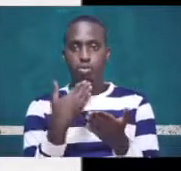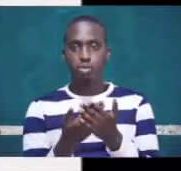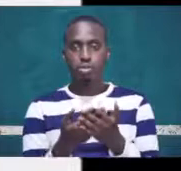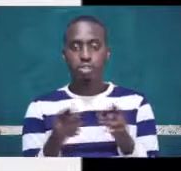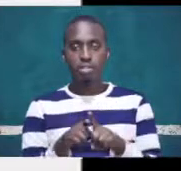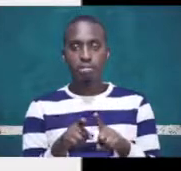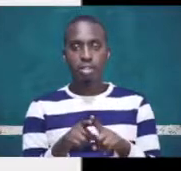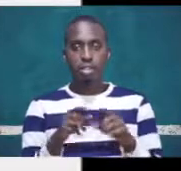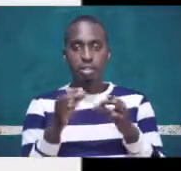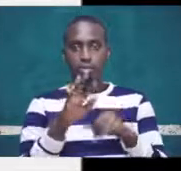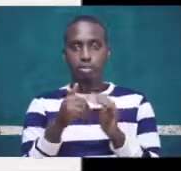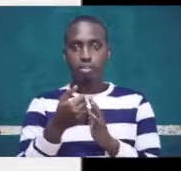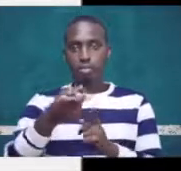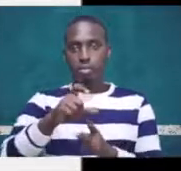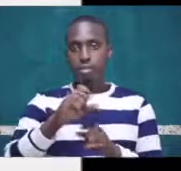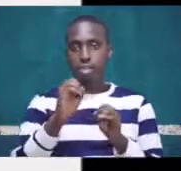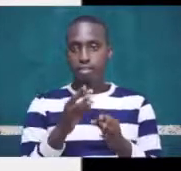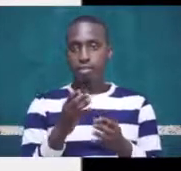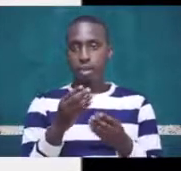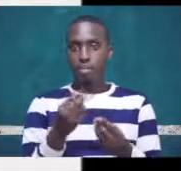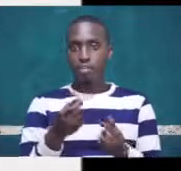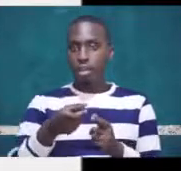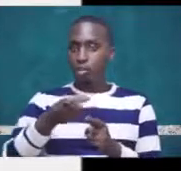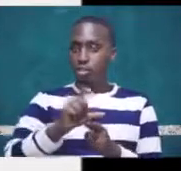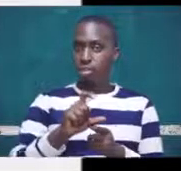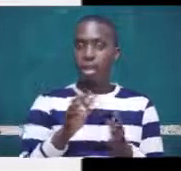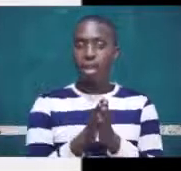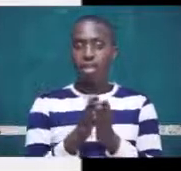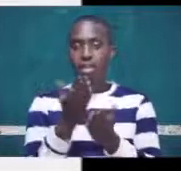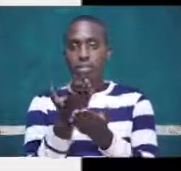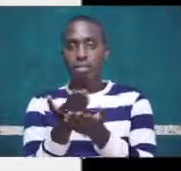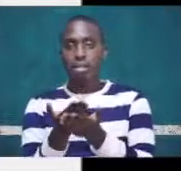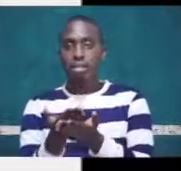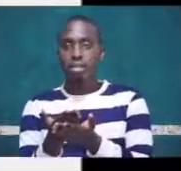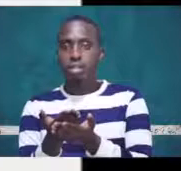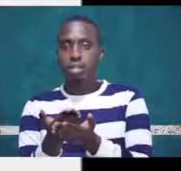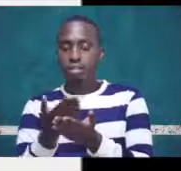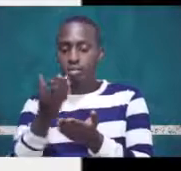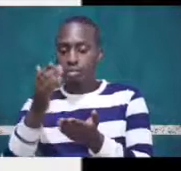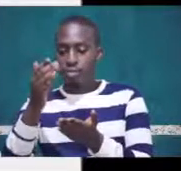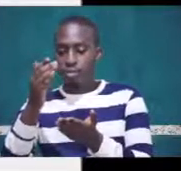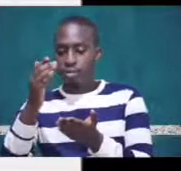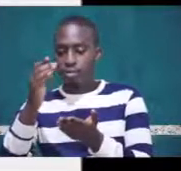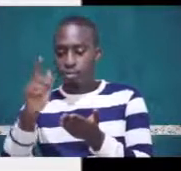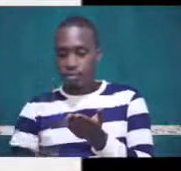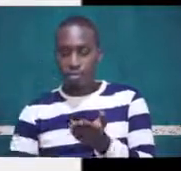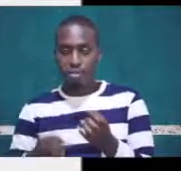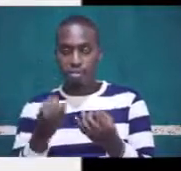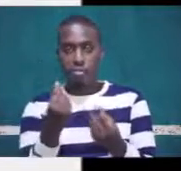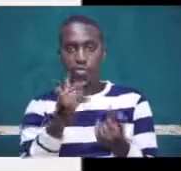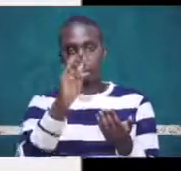consumer good whose demand increases when price rises, and the demand falls when price falls. So a Giffen